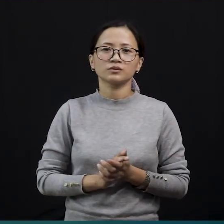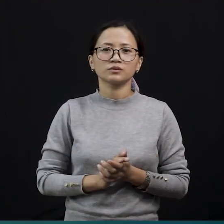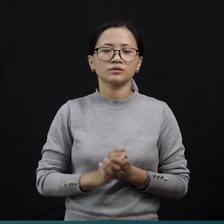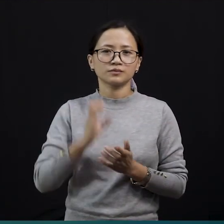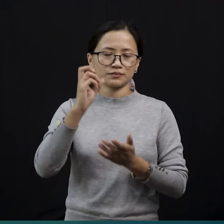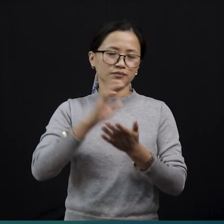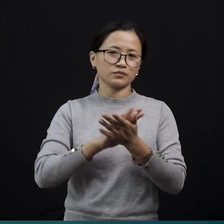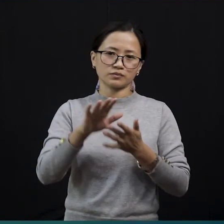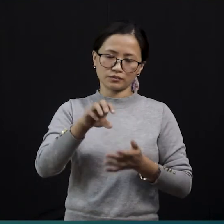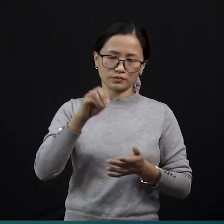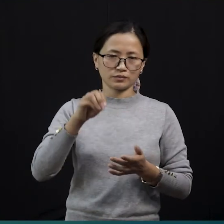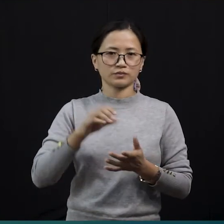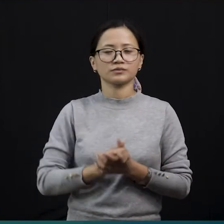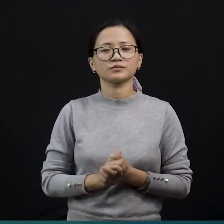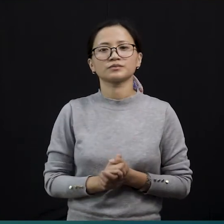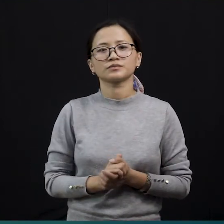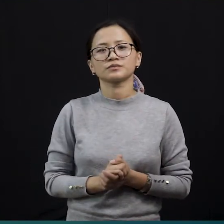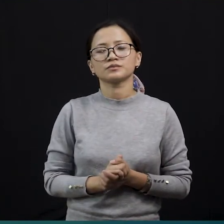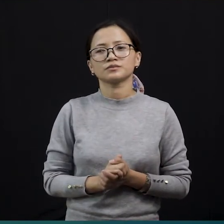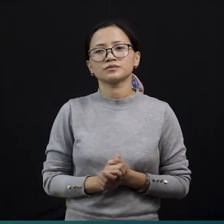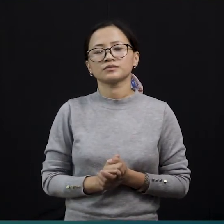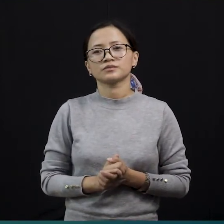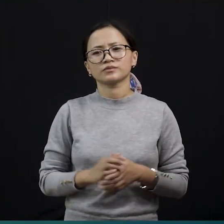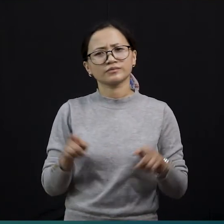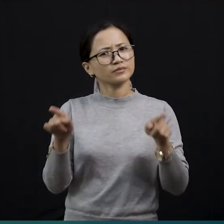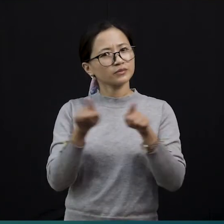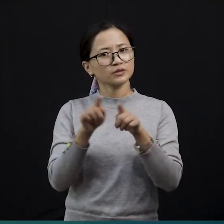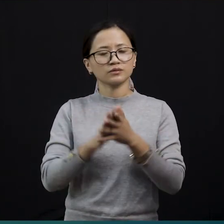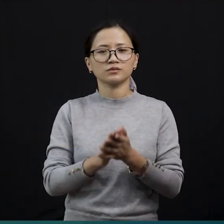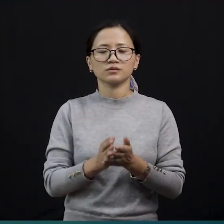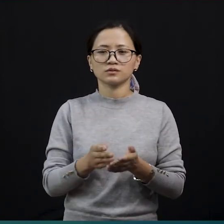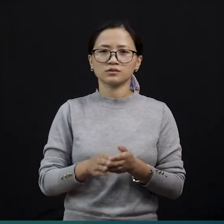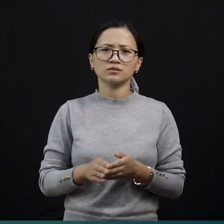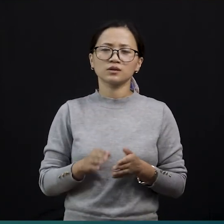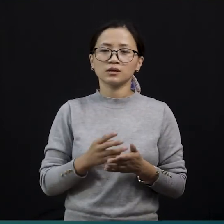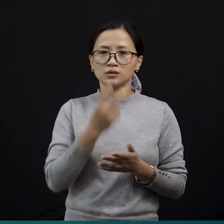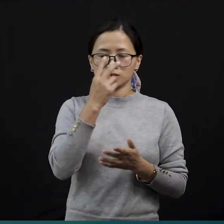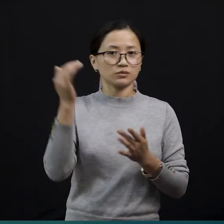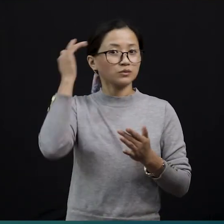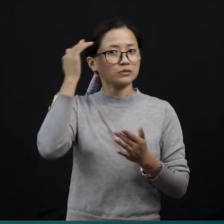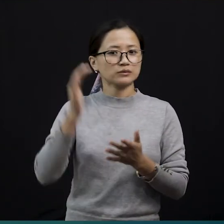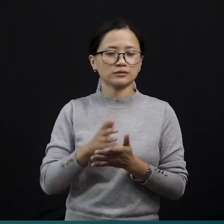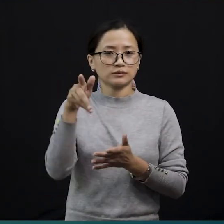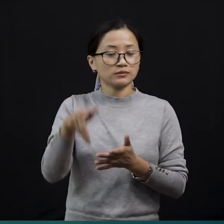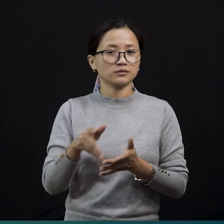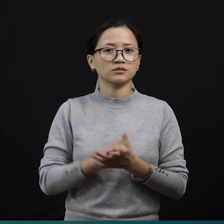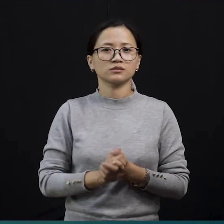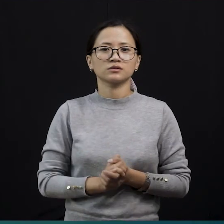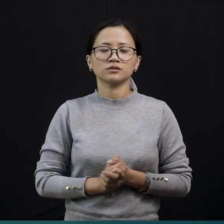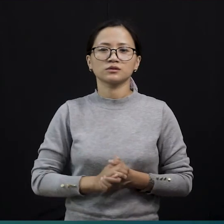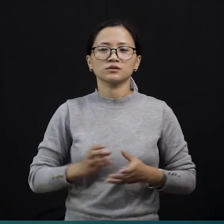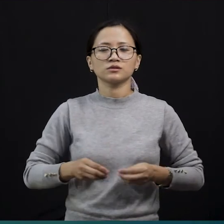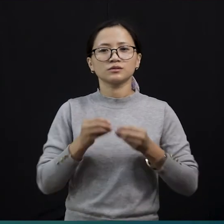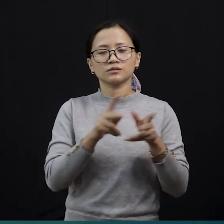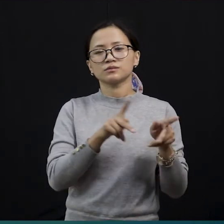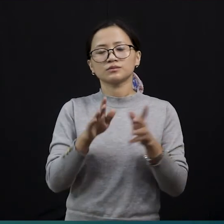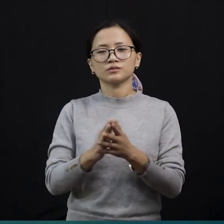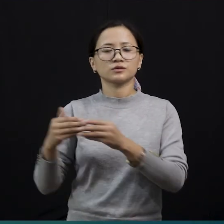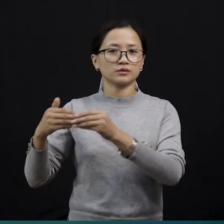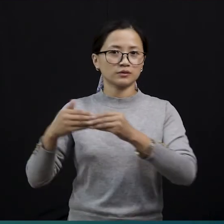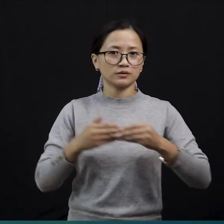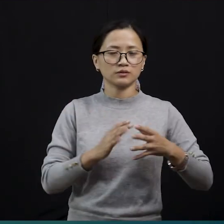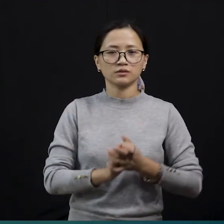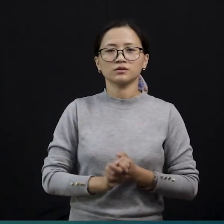whatever chapters we are taking, right? So like they will become familiar to it, and then yeah, give them proper